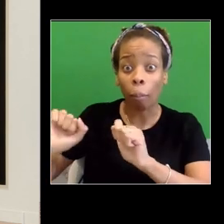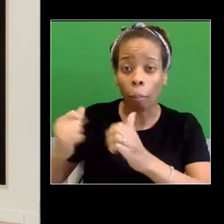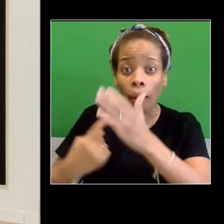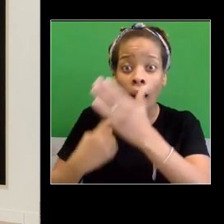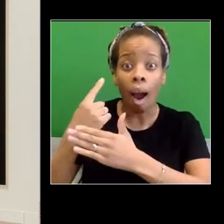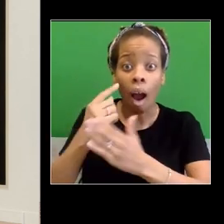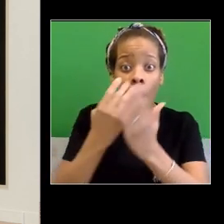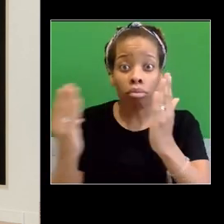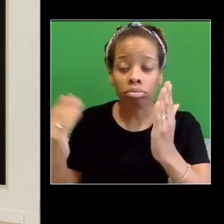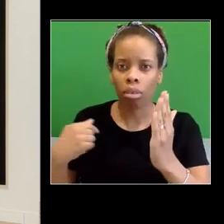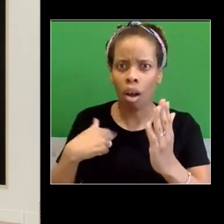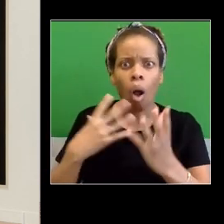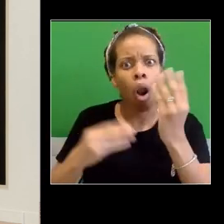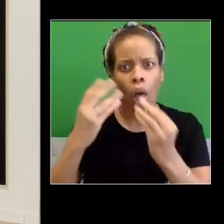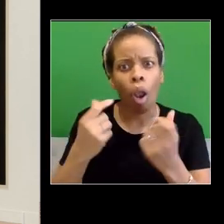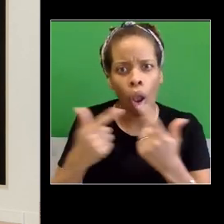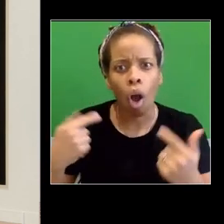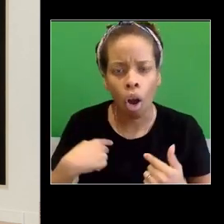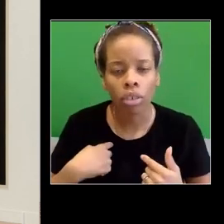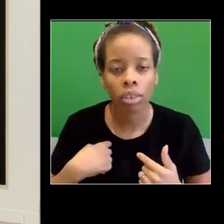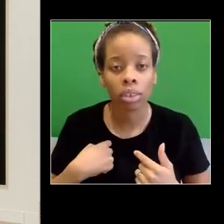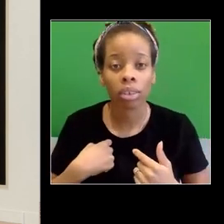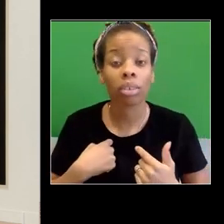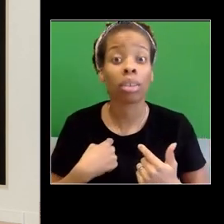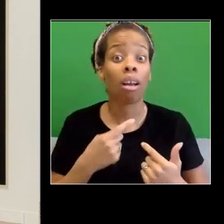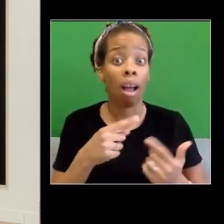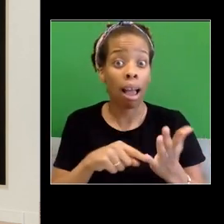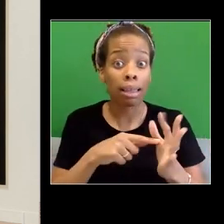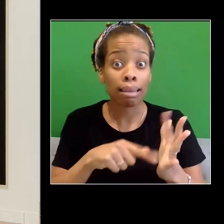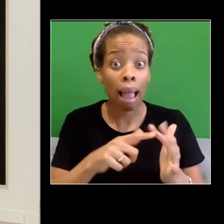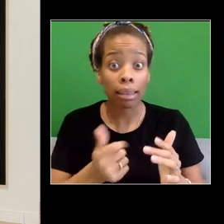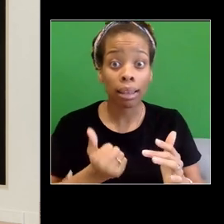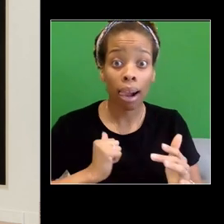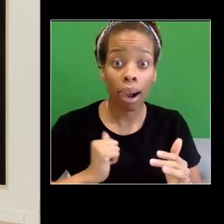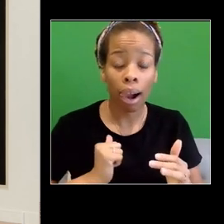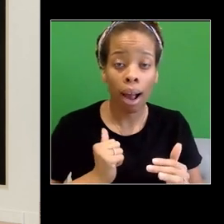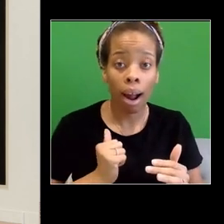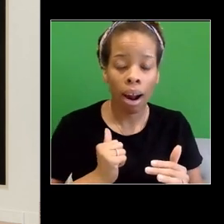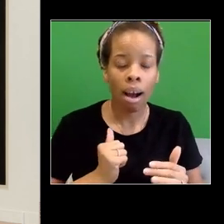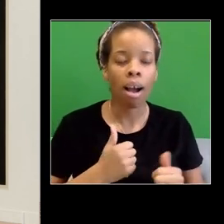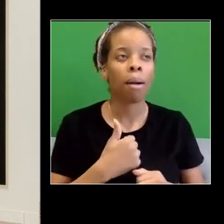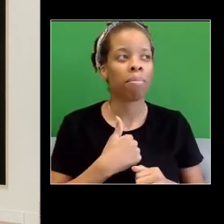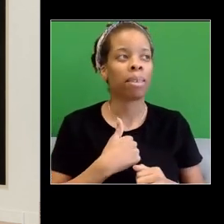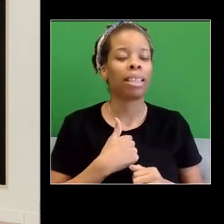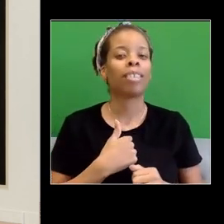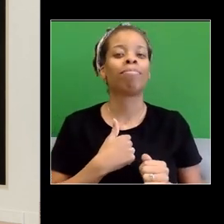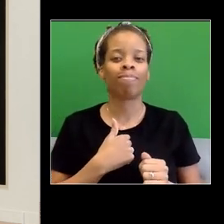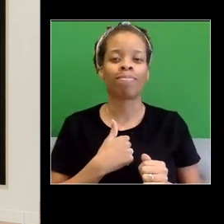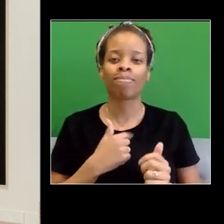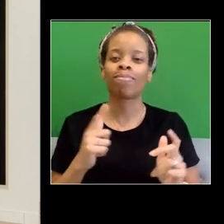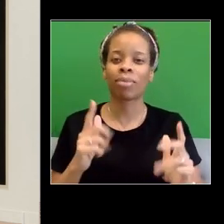much. And looking into this, I really learned about this point of